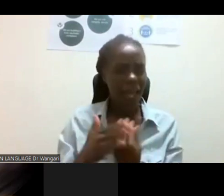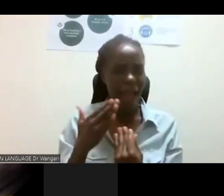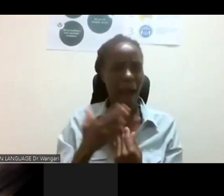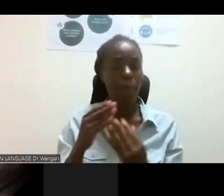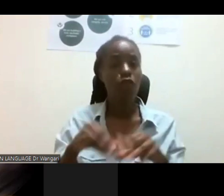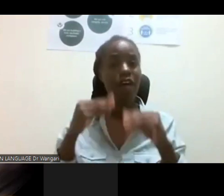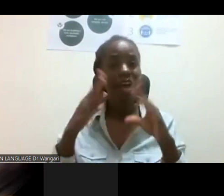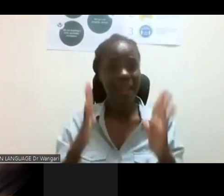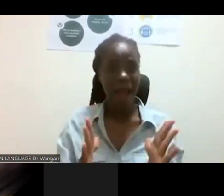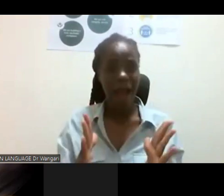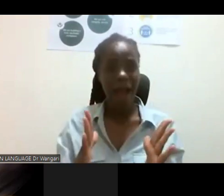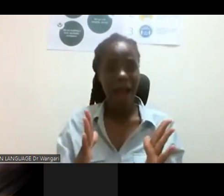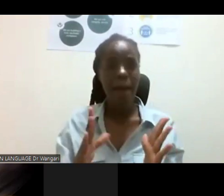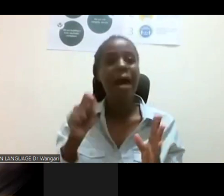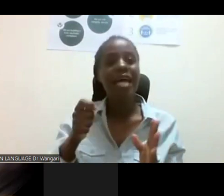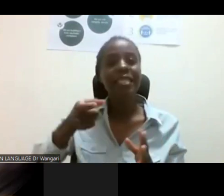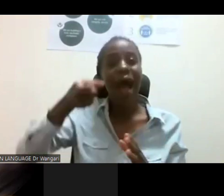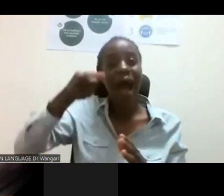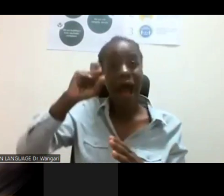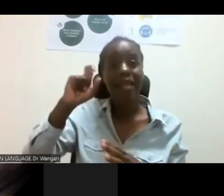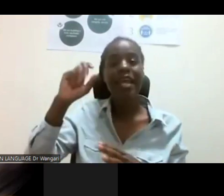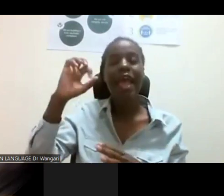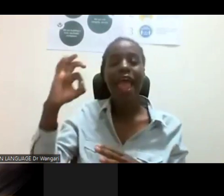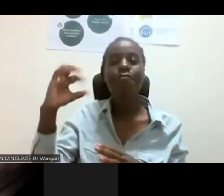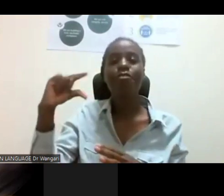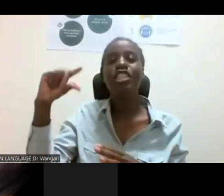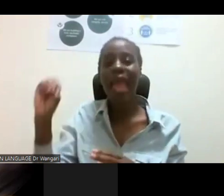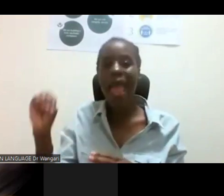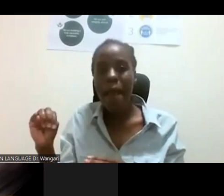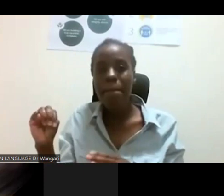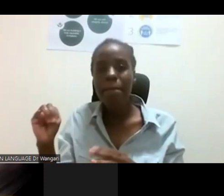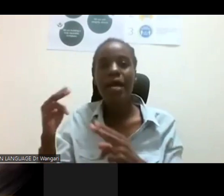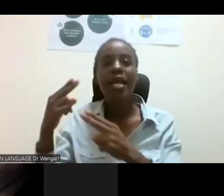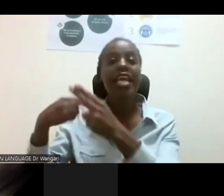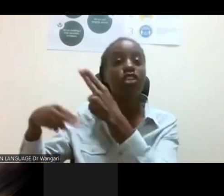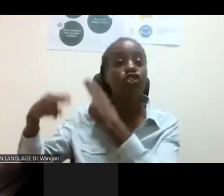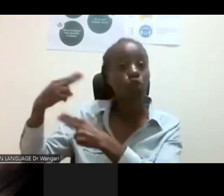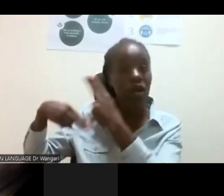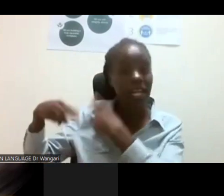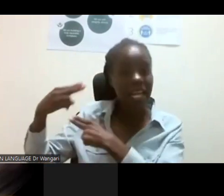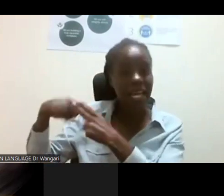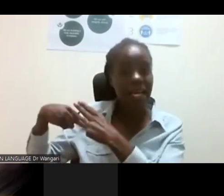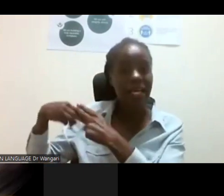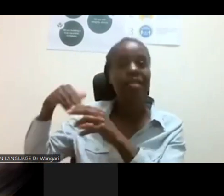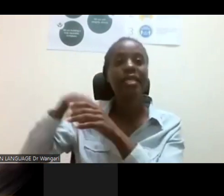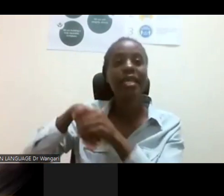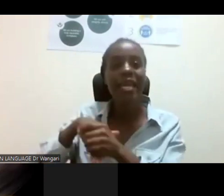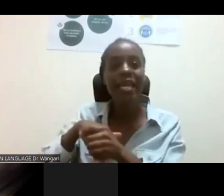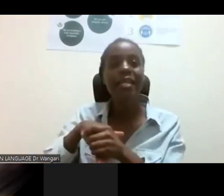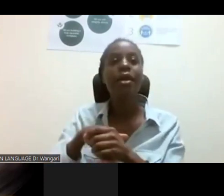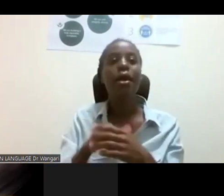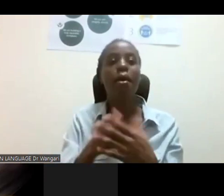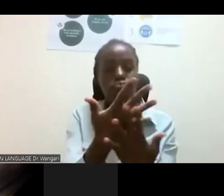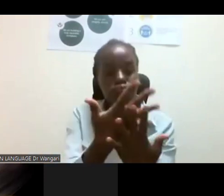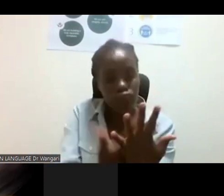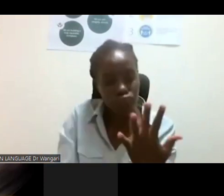survivors' history to the questionnaire in the MCH, FP,